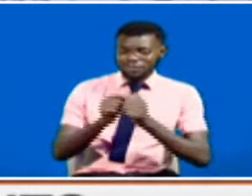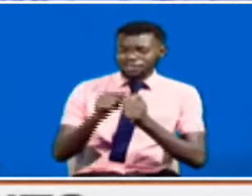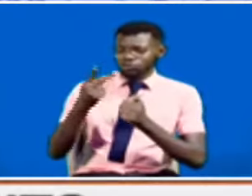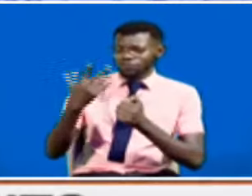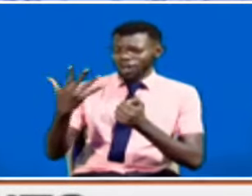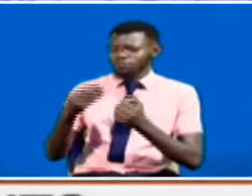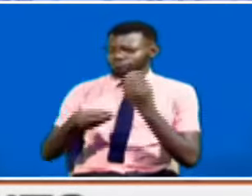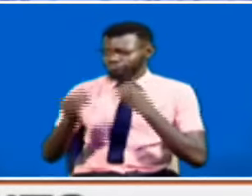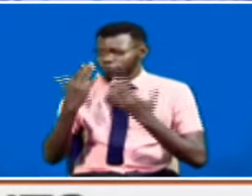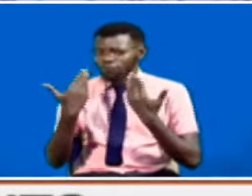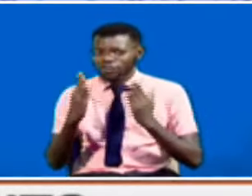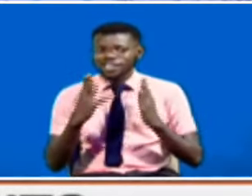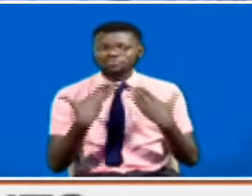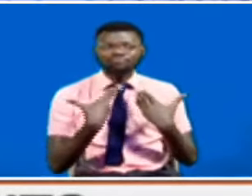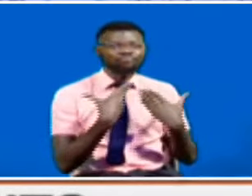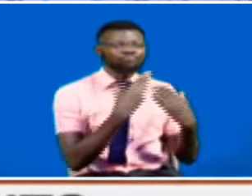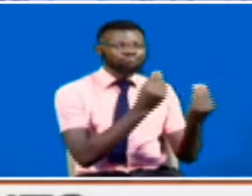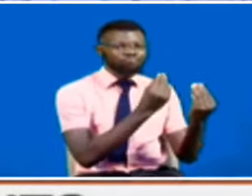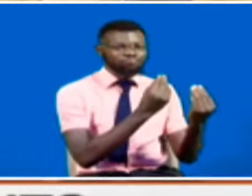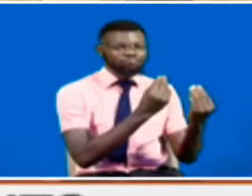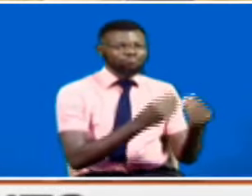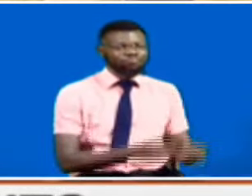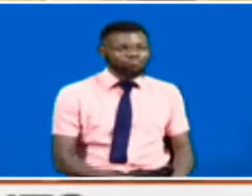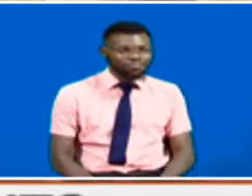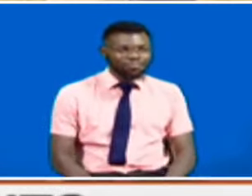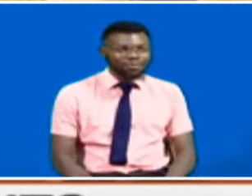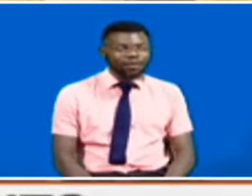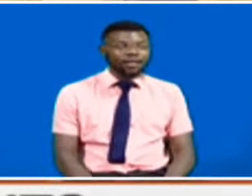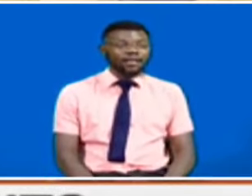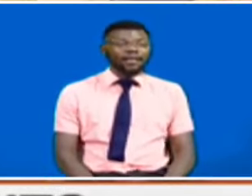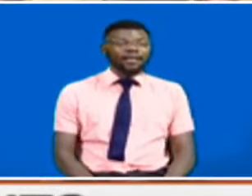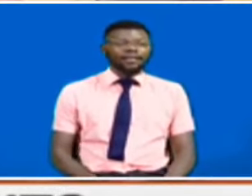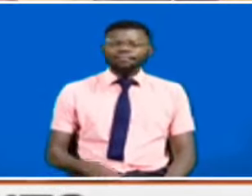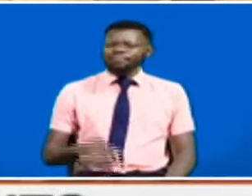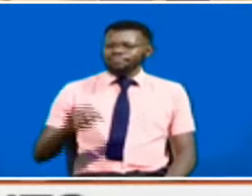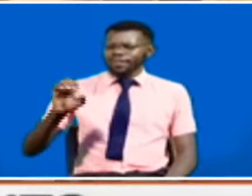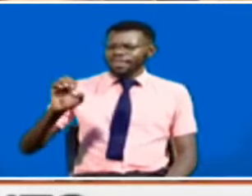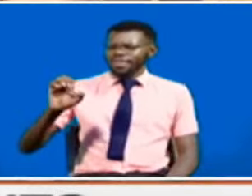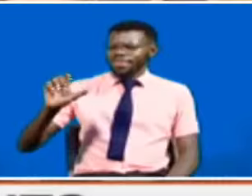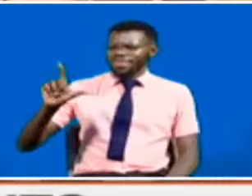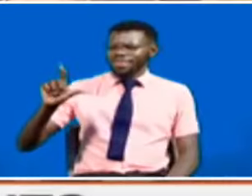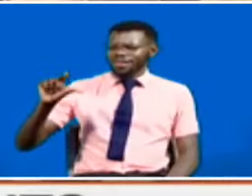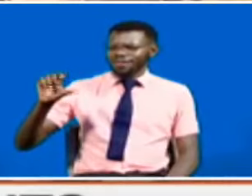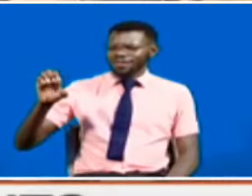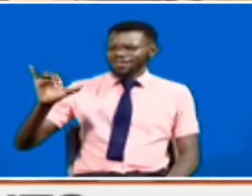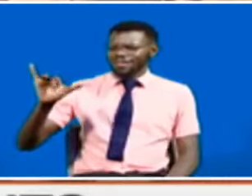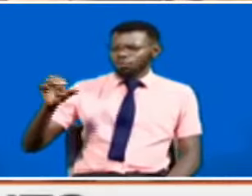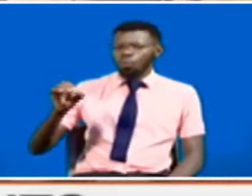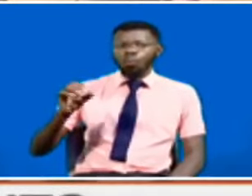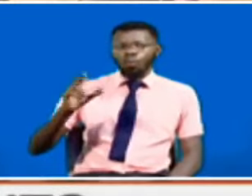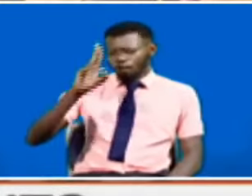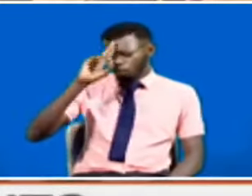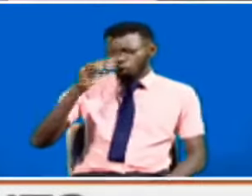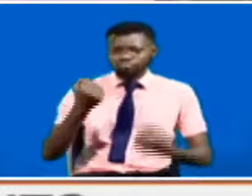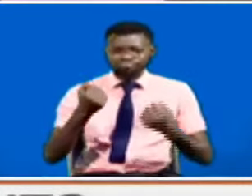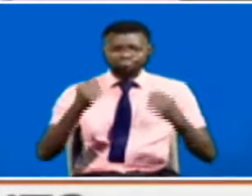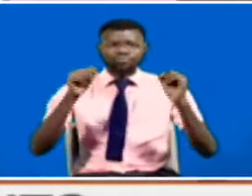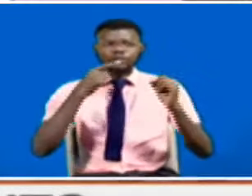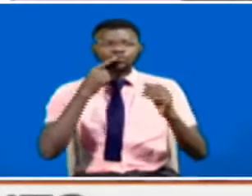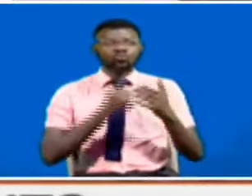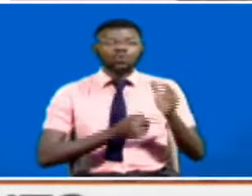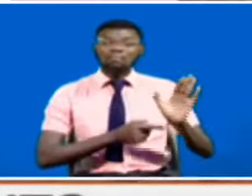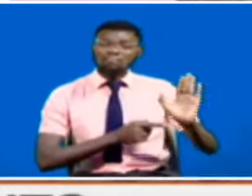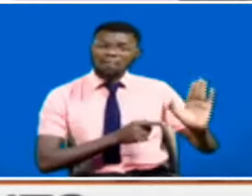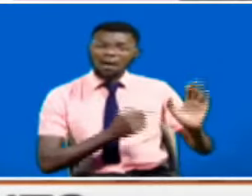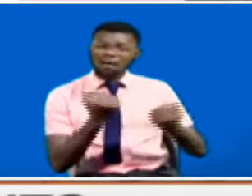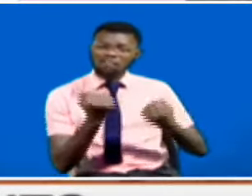p.m. According to Peter Mulinge, the Elgeyo Marakwet County Police Commander, the Toyota Premio car